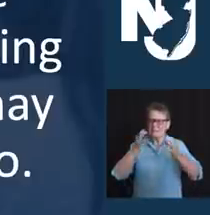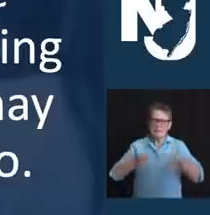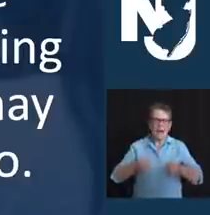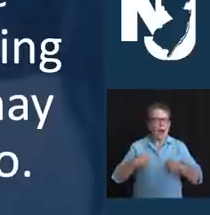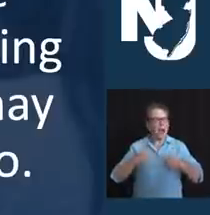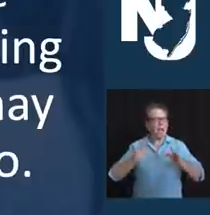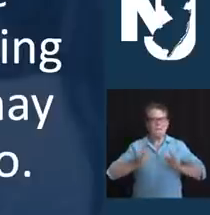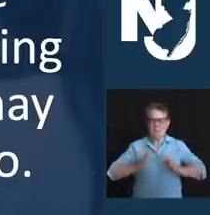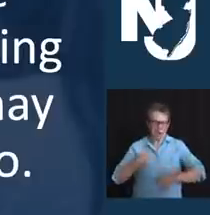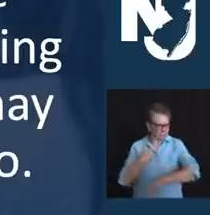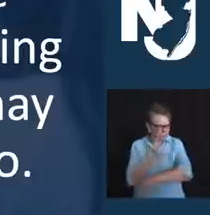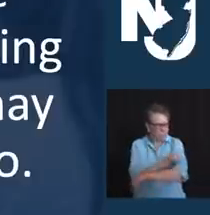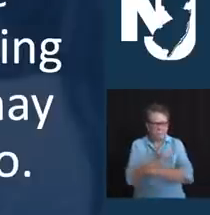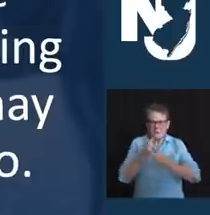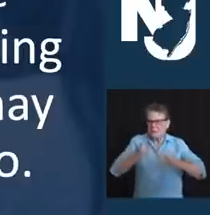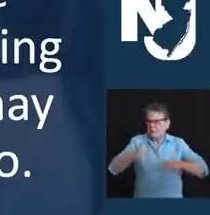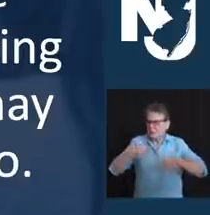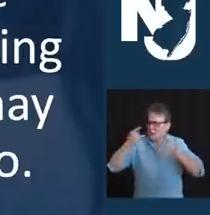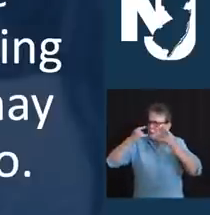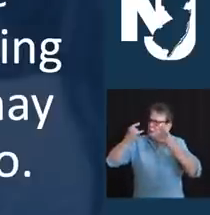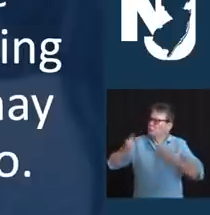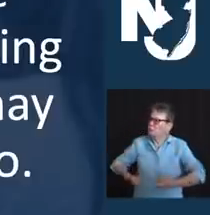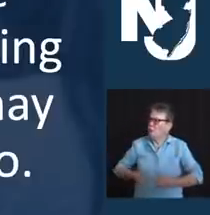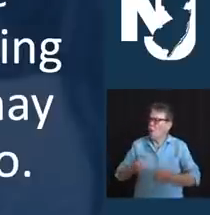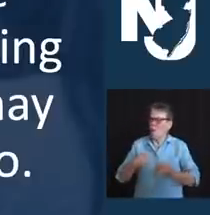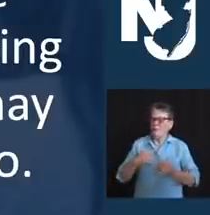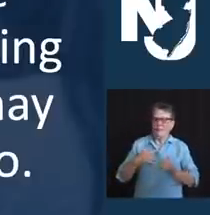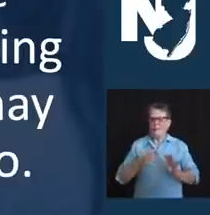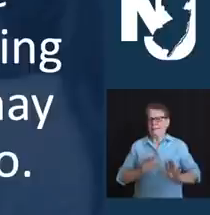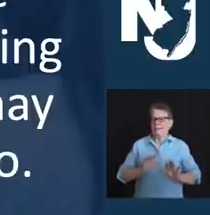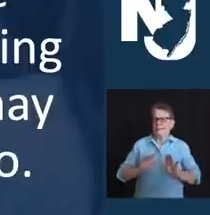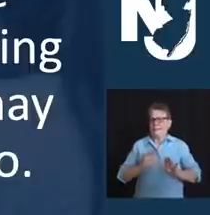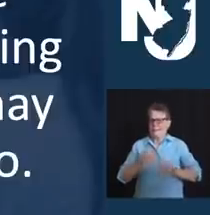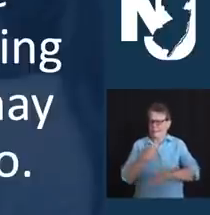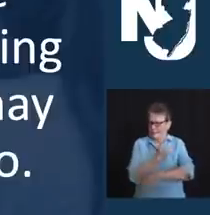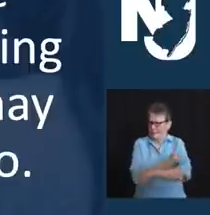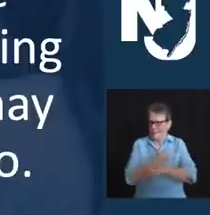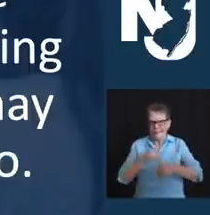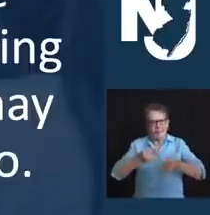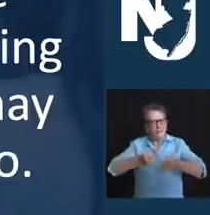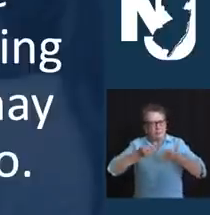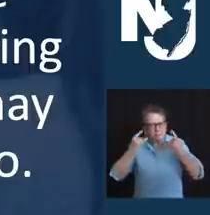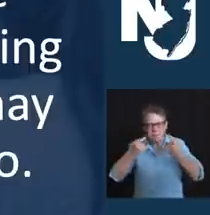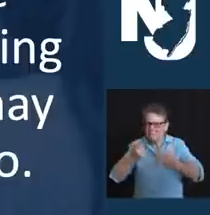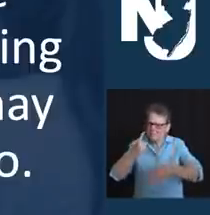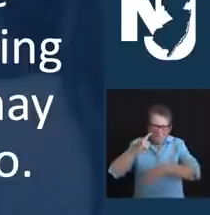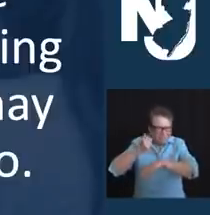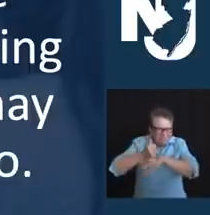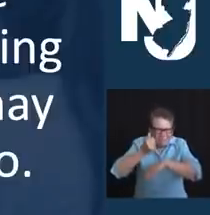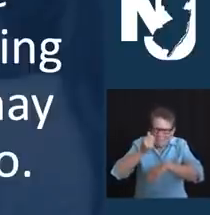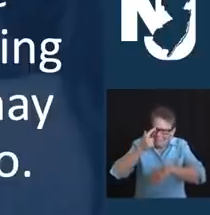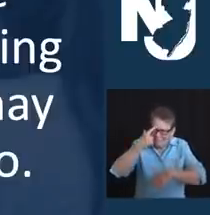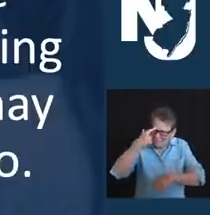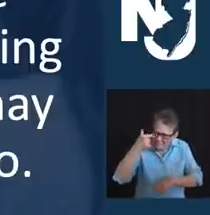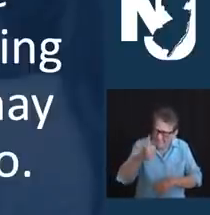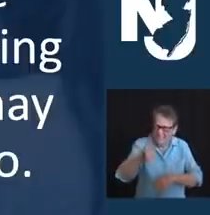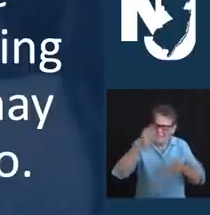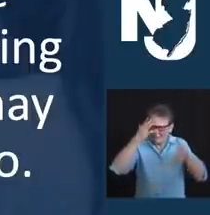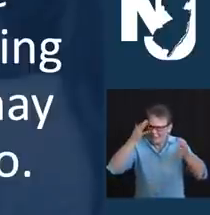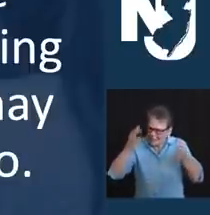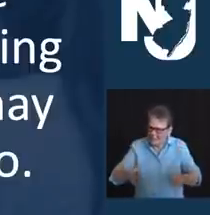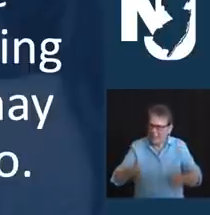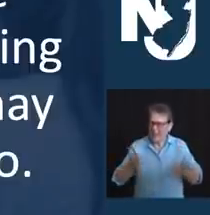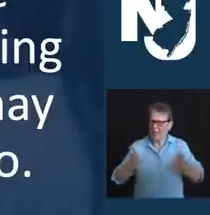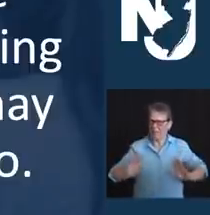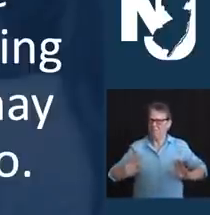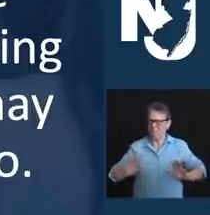with being cautious when it comes to your own health and that of your family and community. To be equally sure, we will not